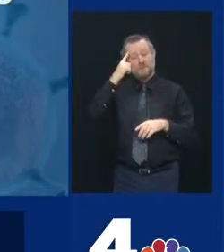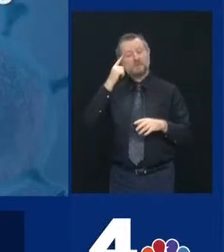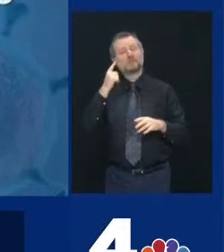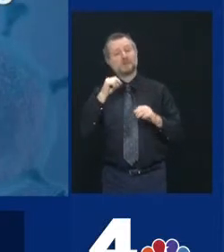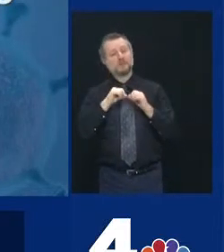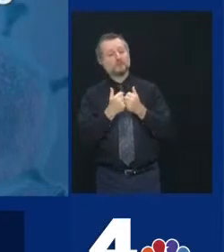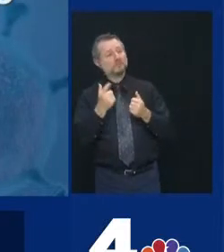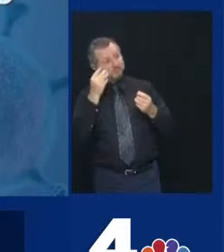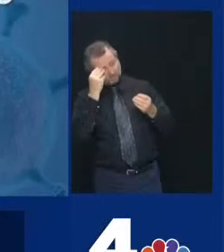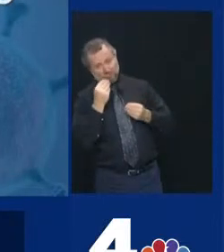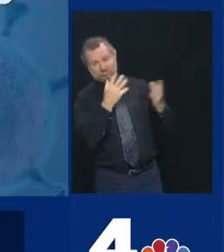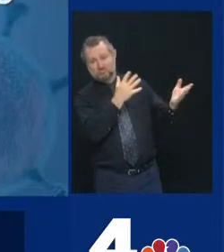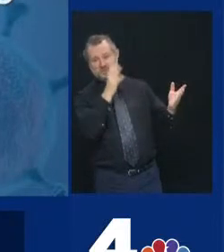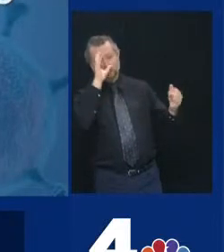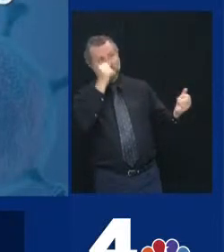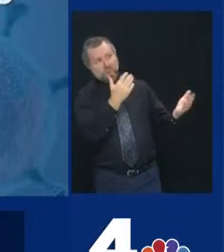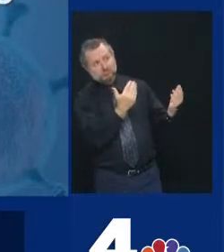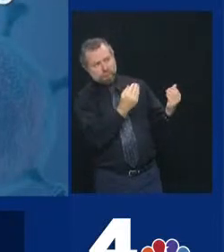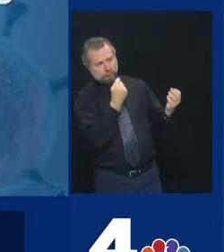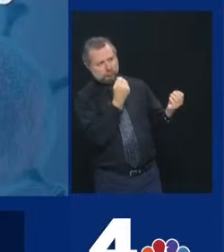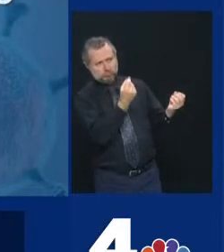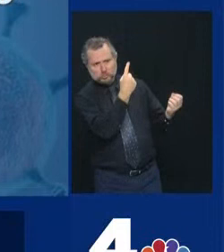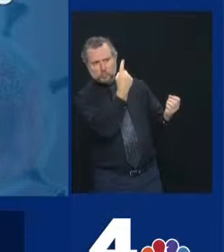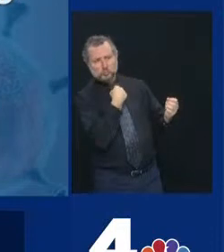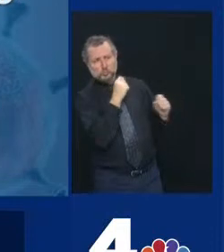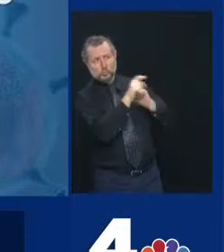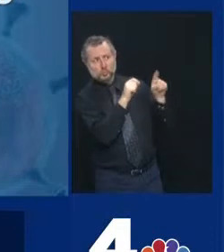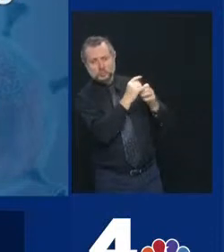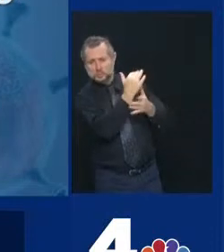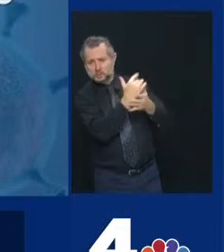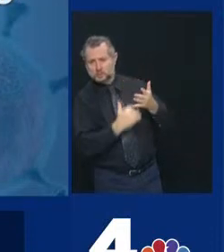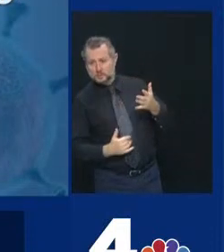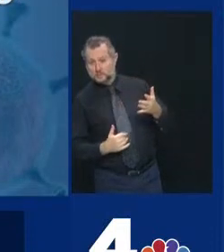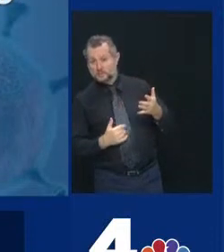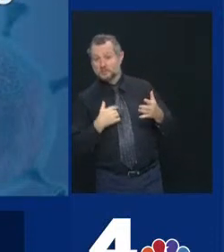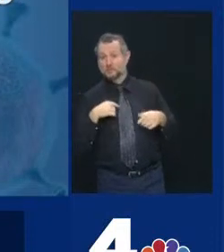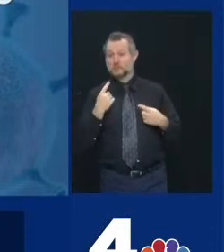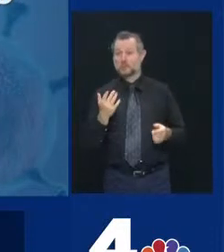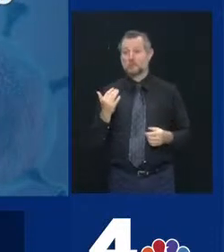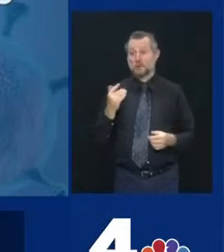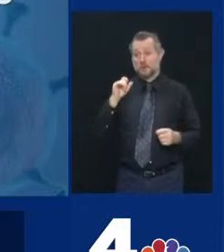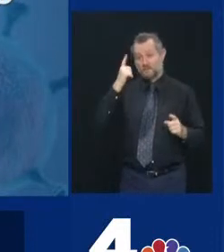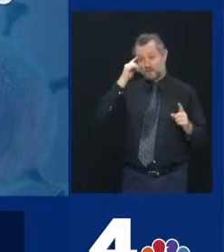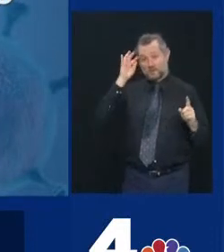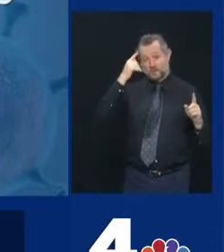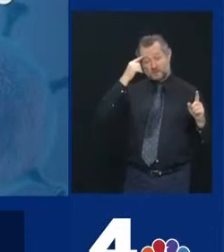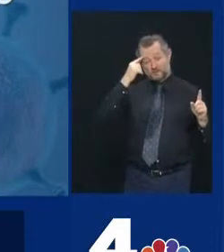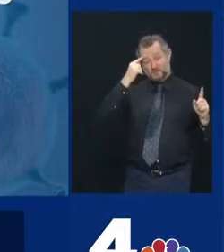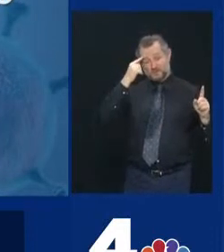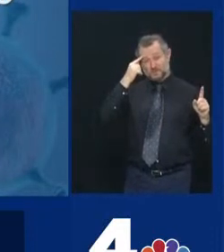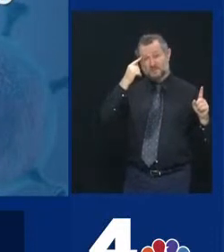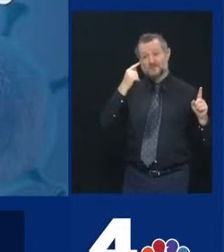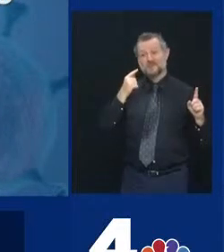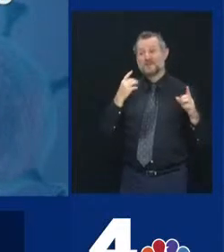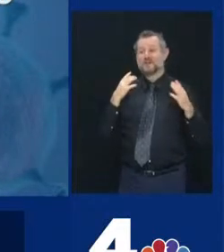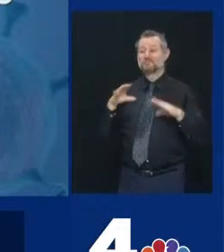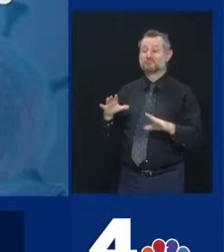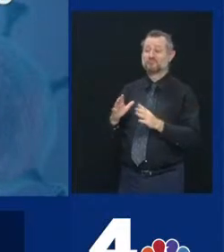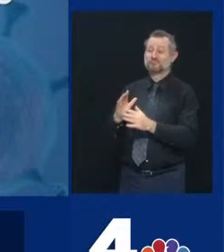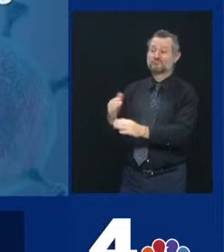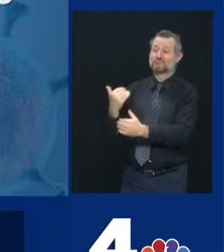Because the way the federal government has structured it, the states are in charge of the